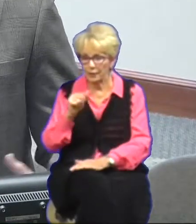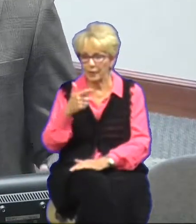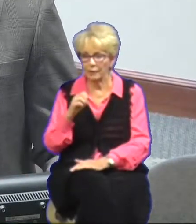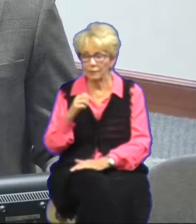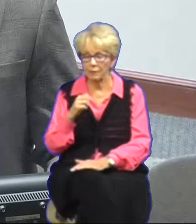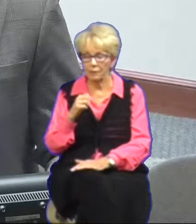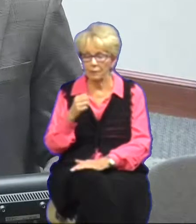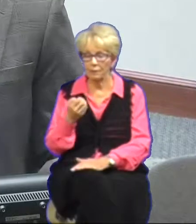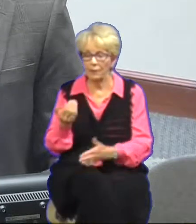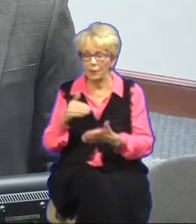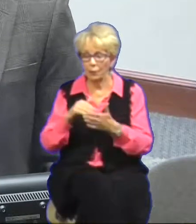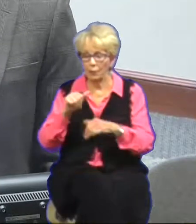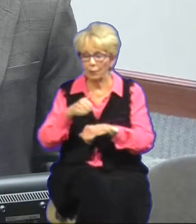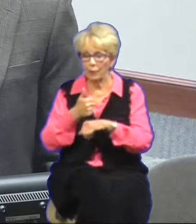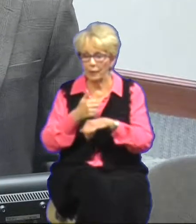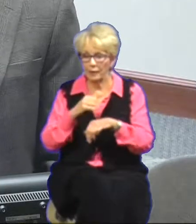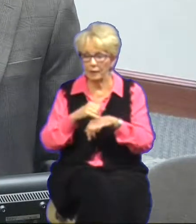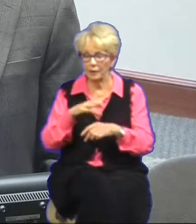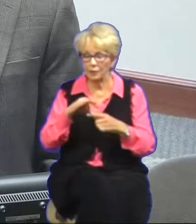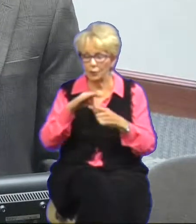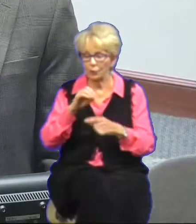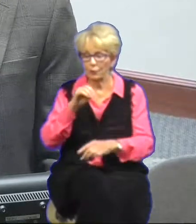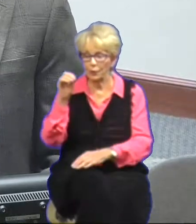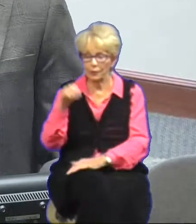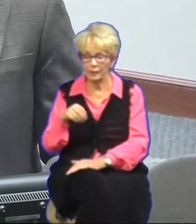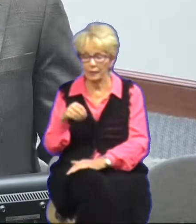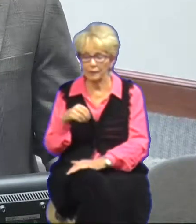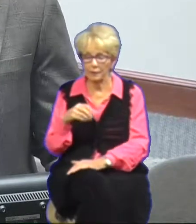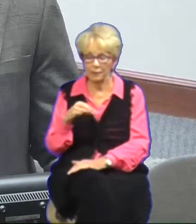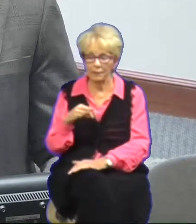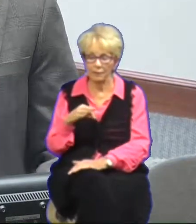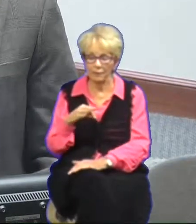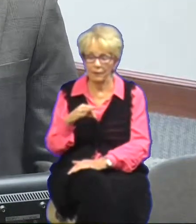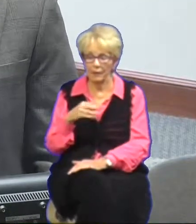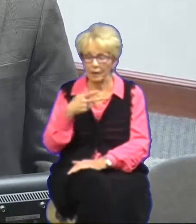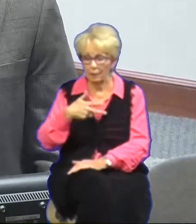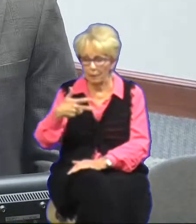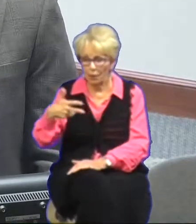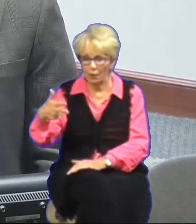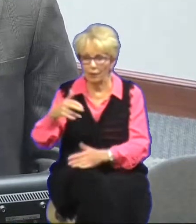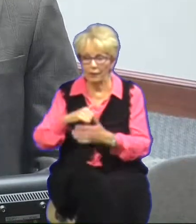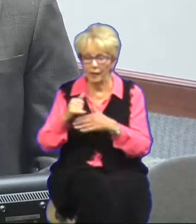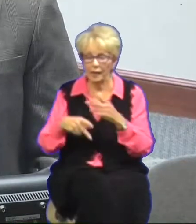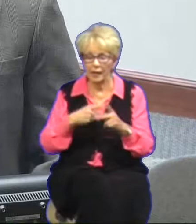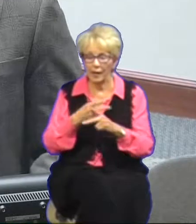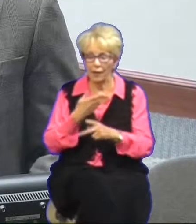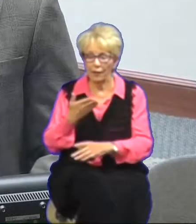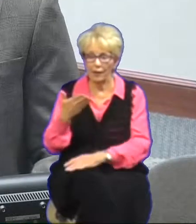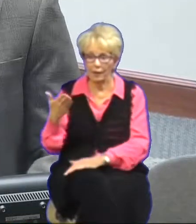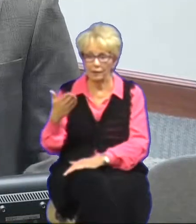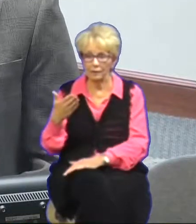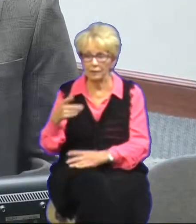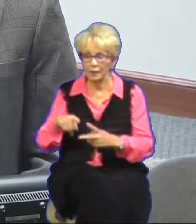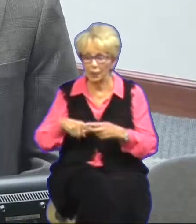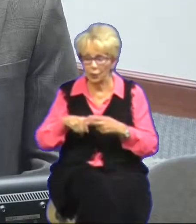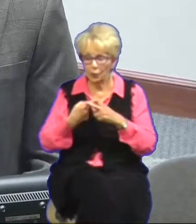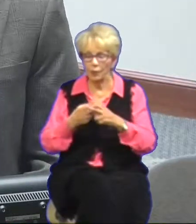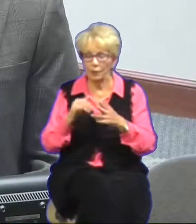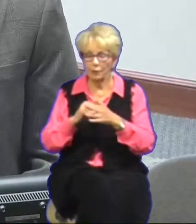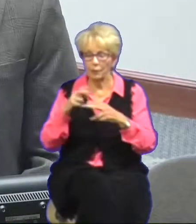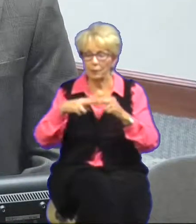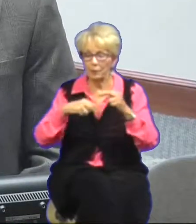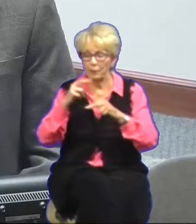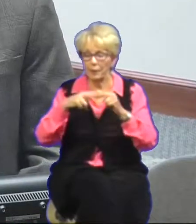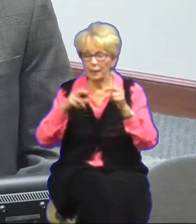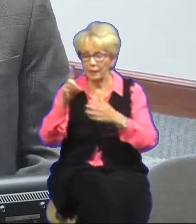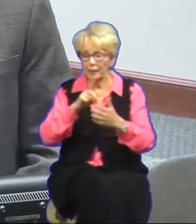a rebuilding beyond a certain percentage, an addition to parking, that kind of thing, then it triggers building design